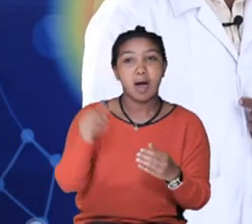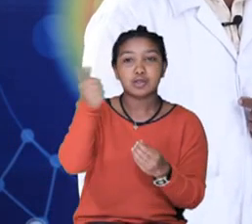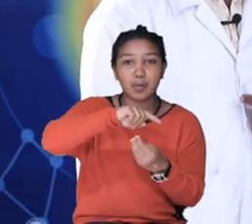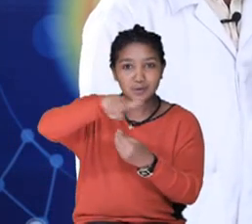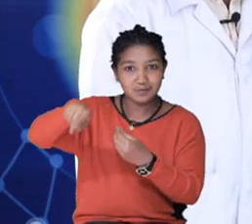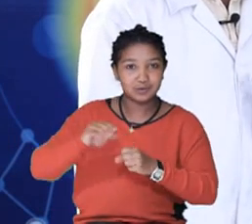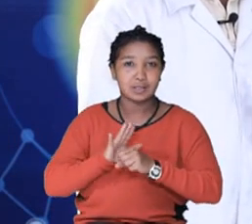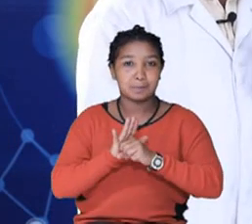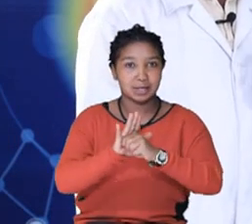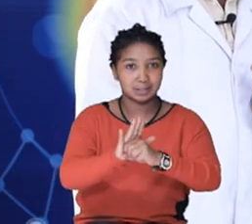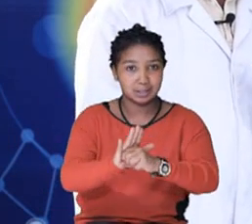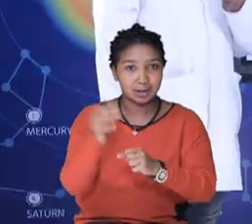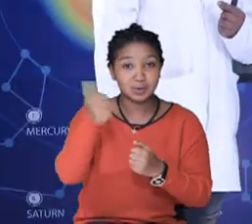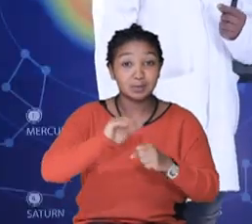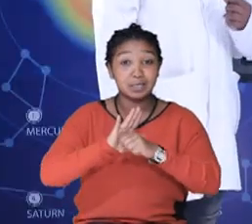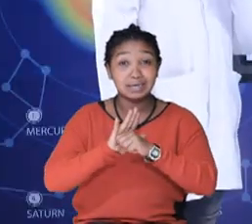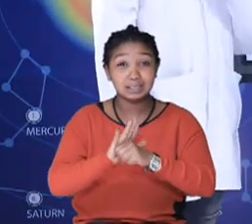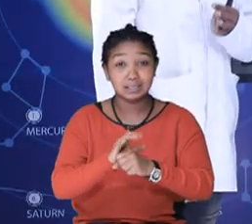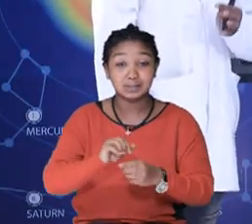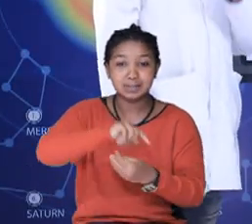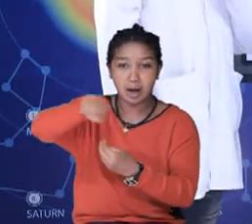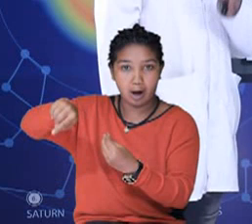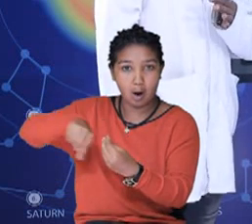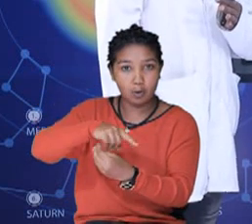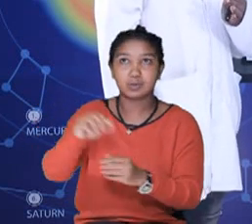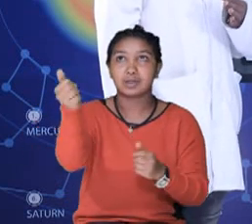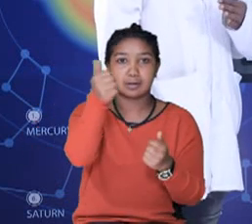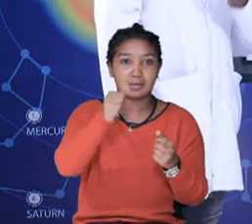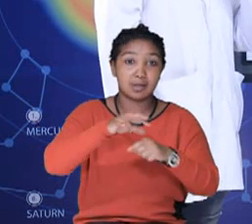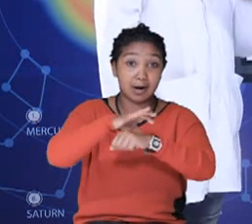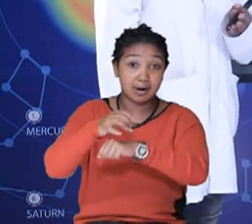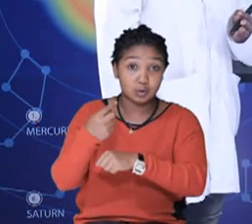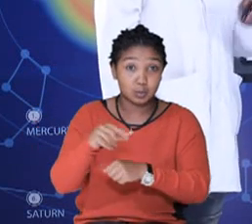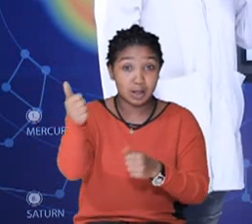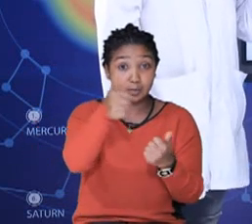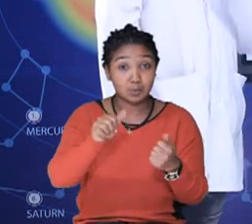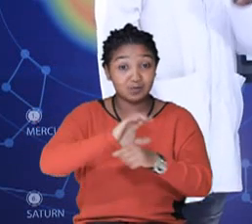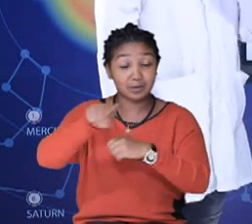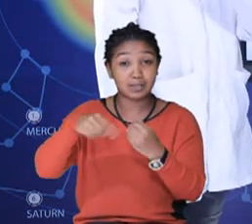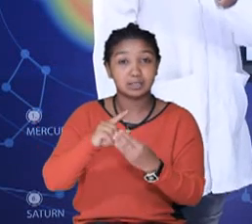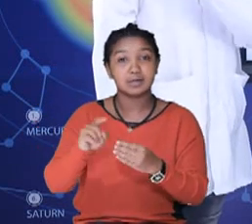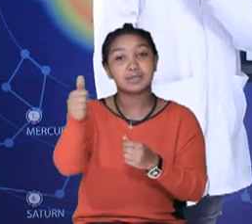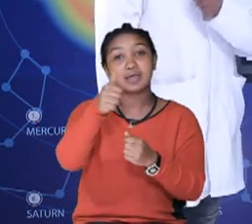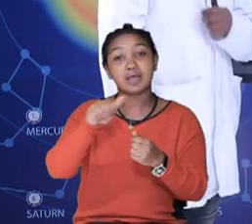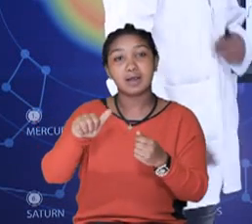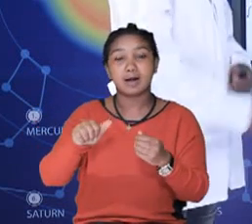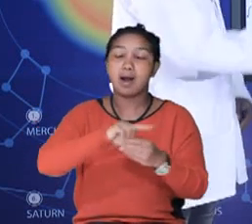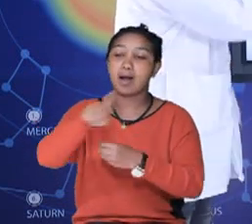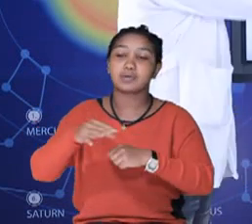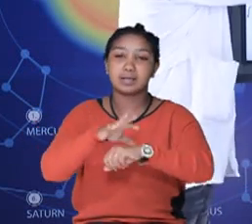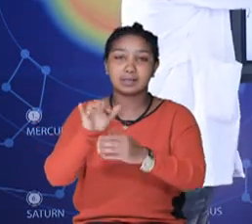pressure. Atmospheric pressure is the pressure surrounding the earth, or atmosphere is the air around the